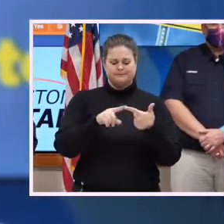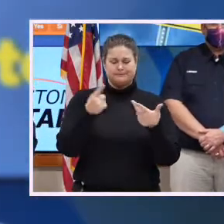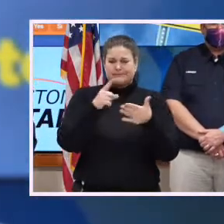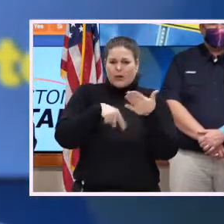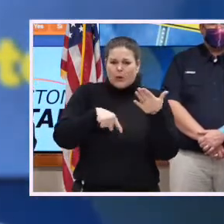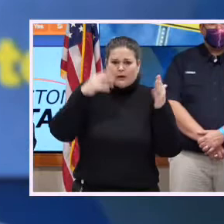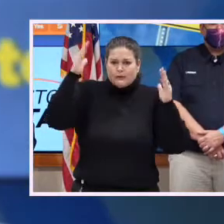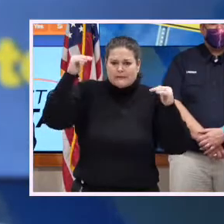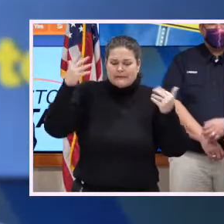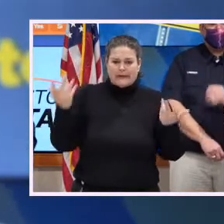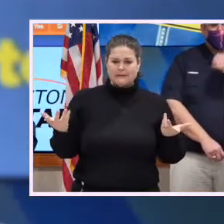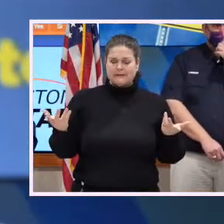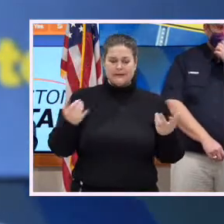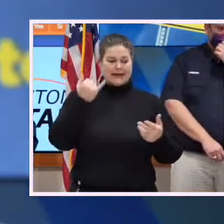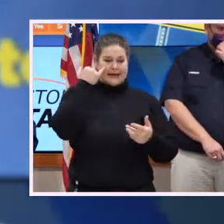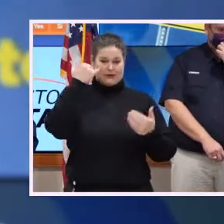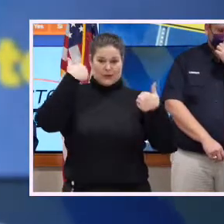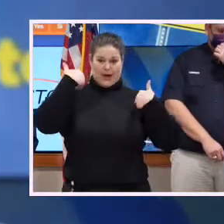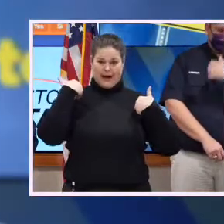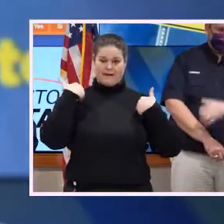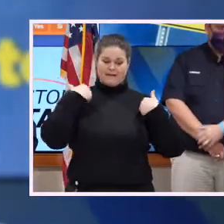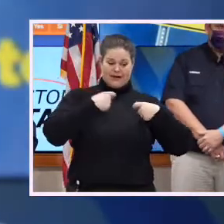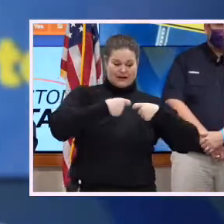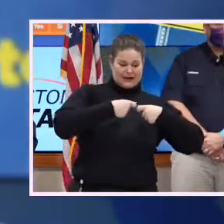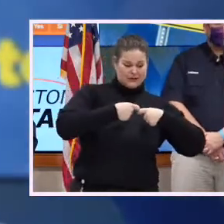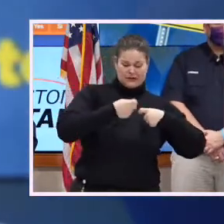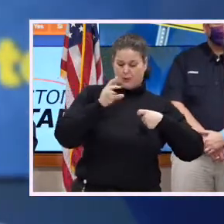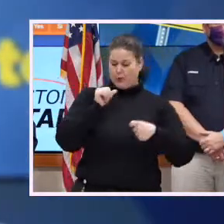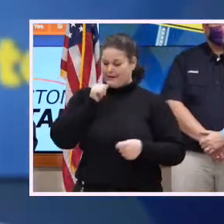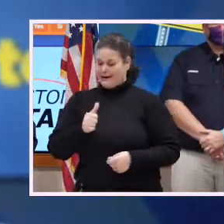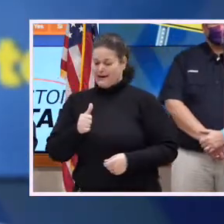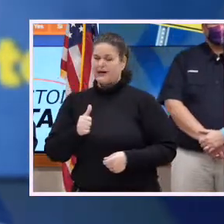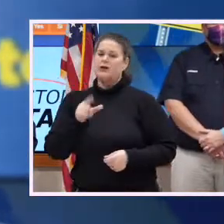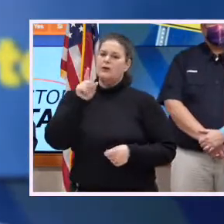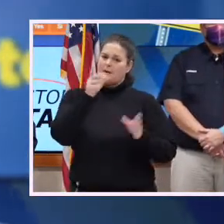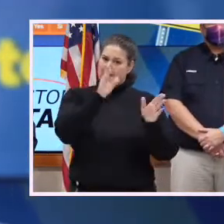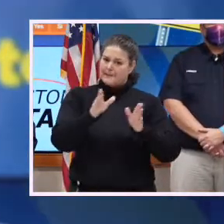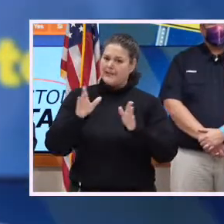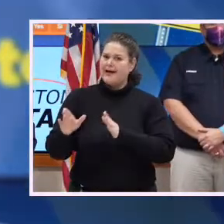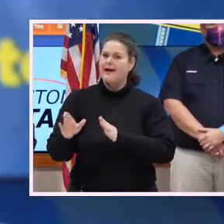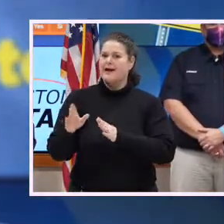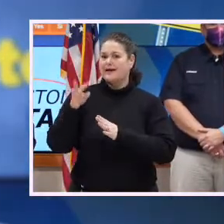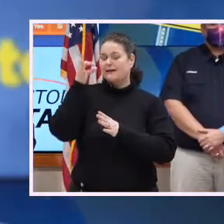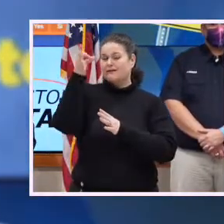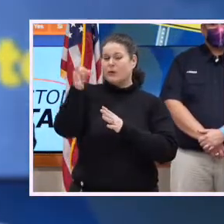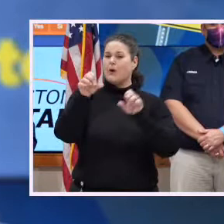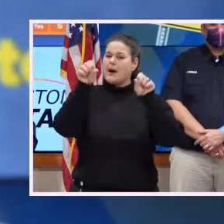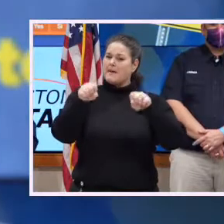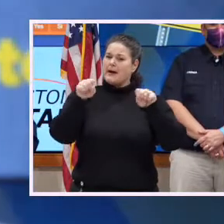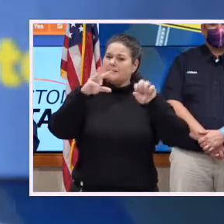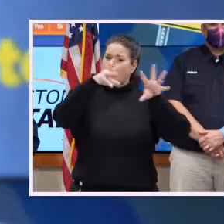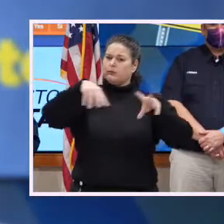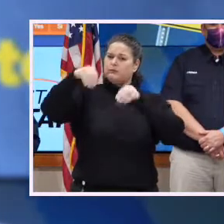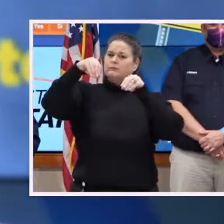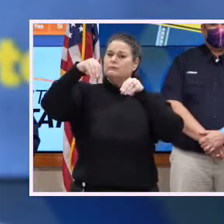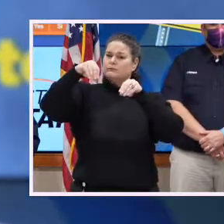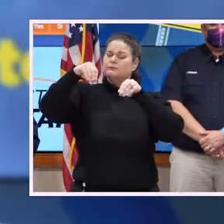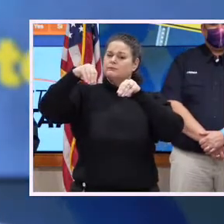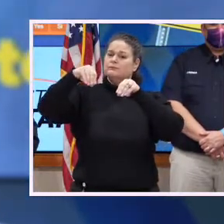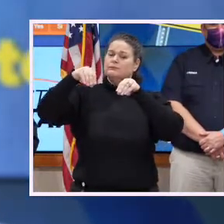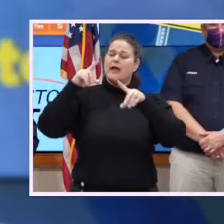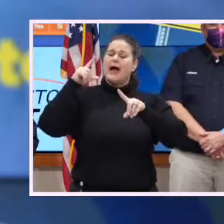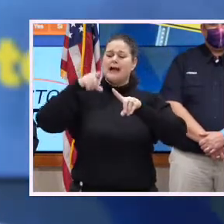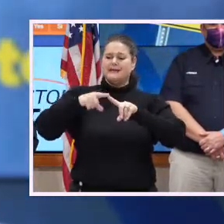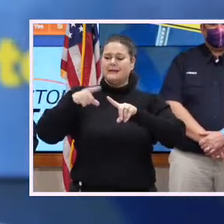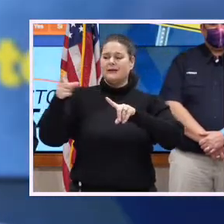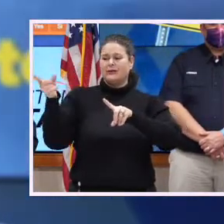not, as we sit here right now, you should plan as if you may have sustained outages until this generation